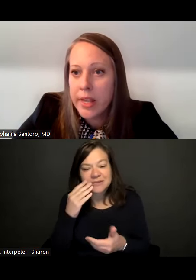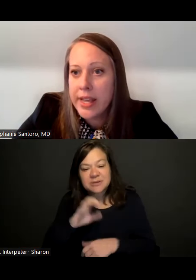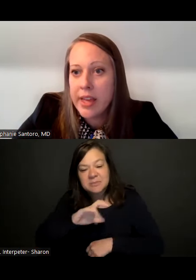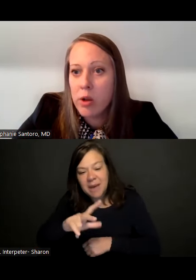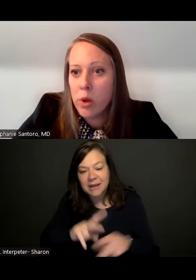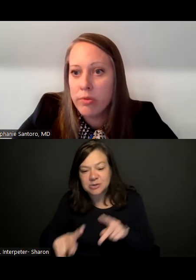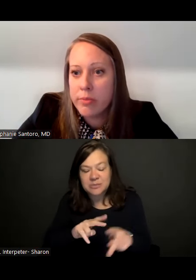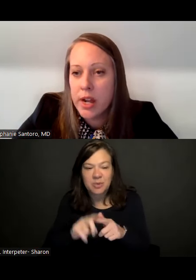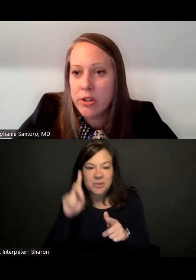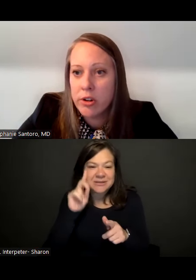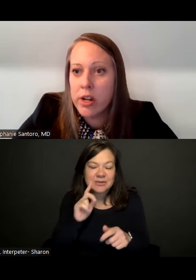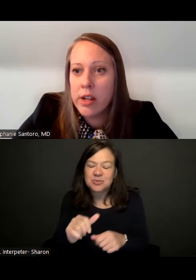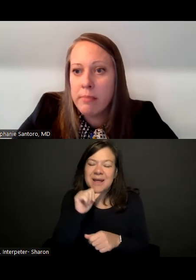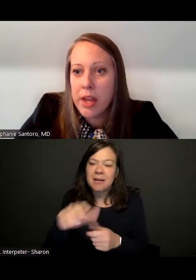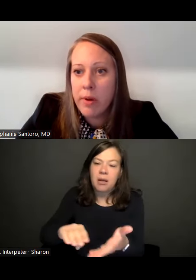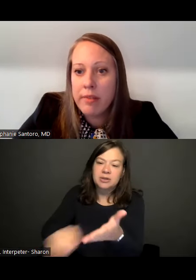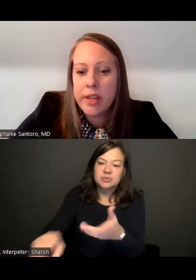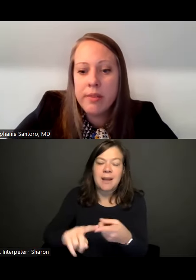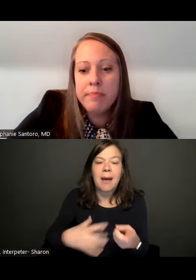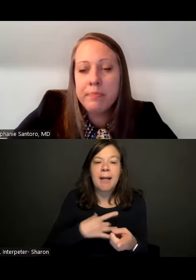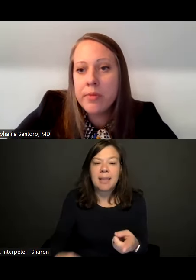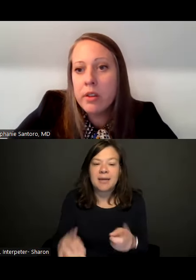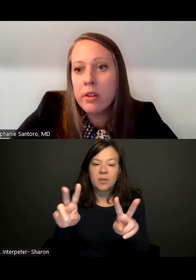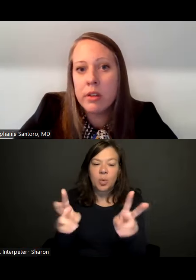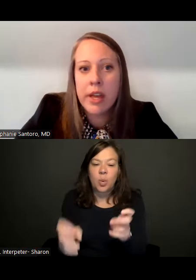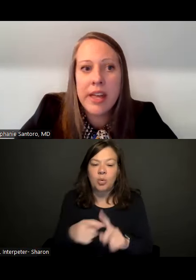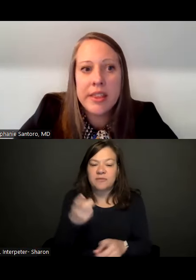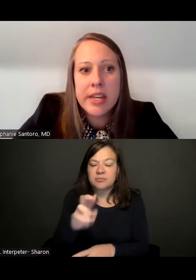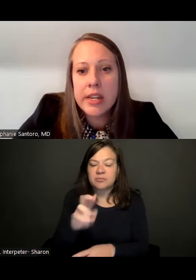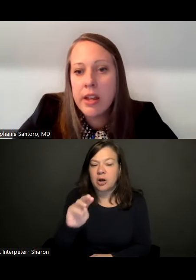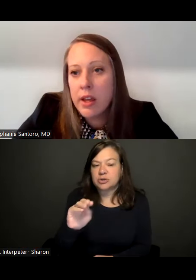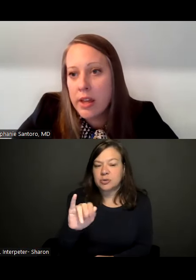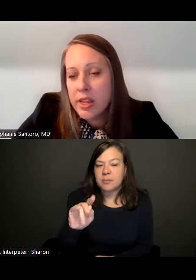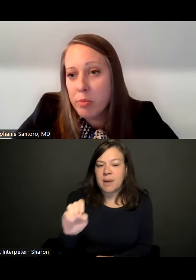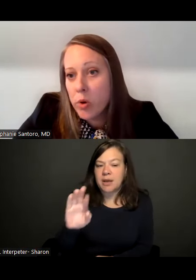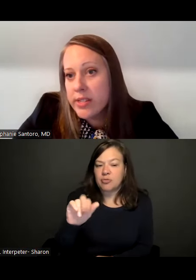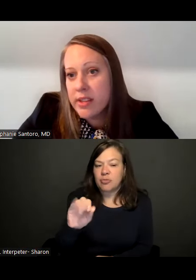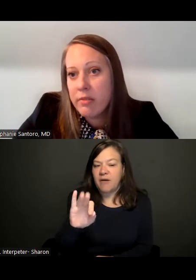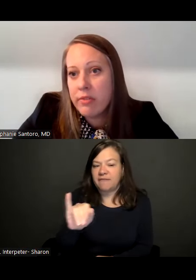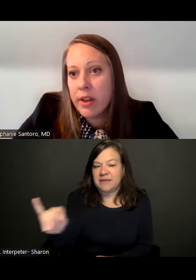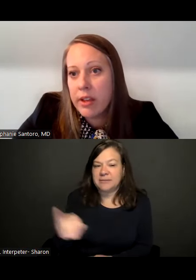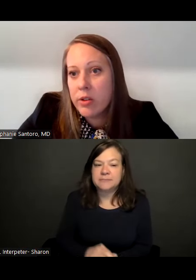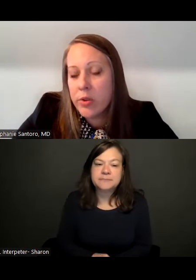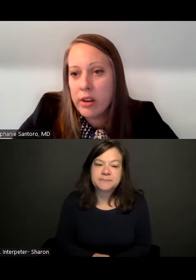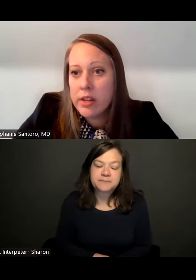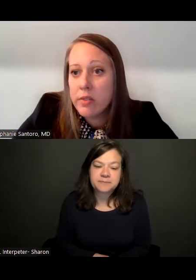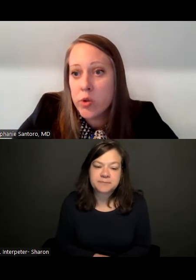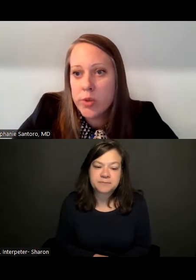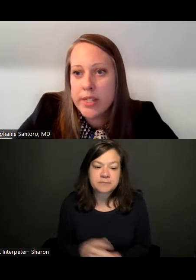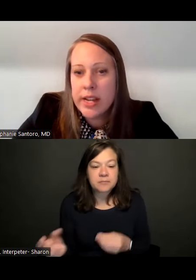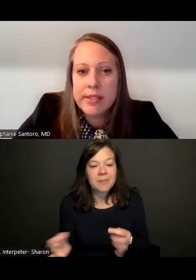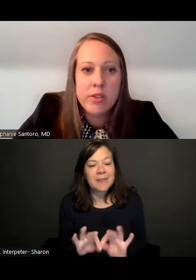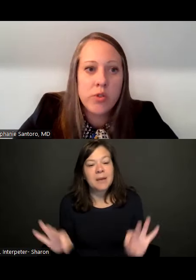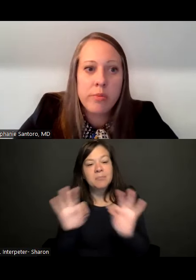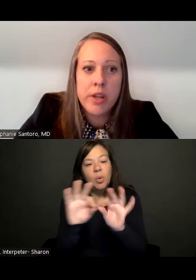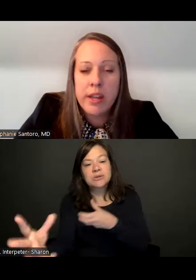I really like that quote from Dr. Mike Raffi. And then the importance of including individuals